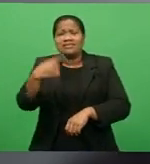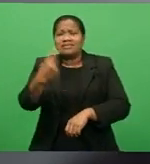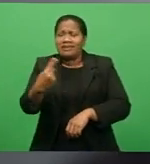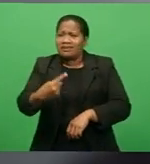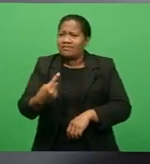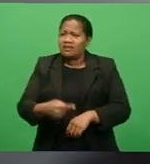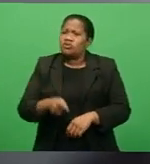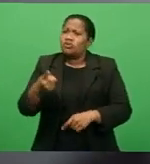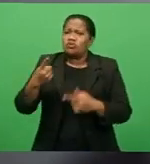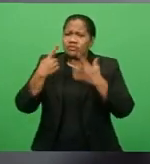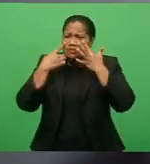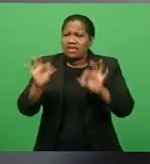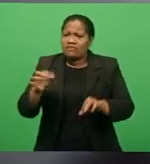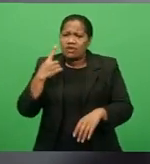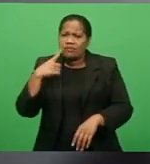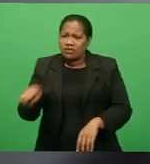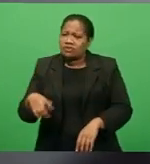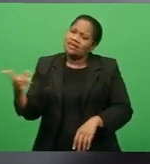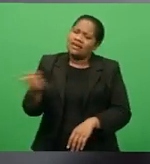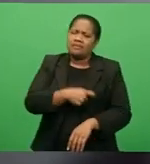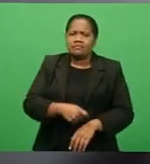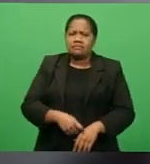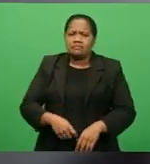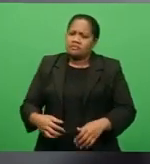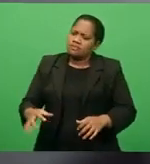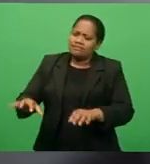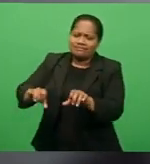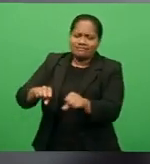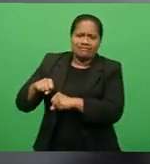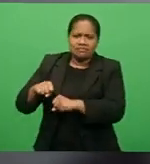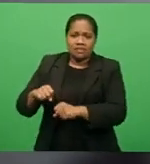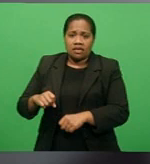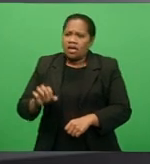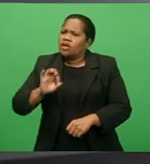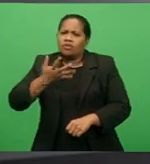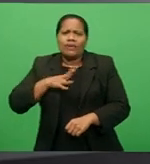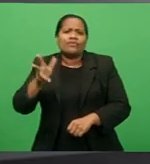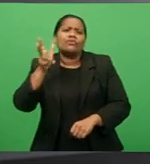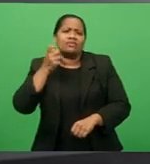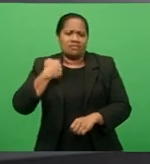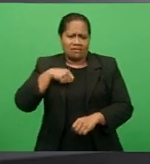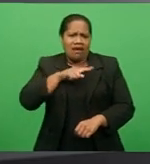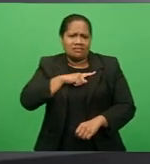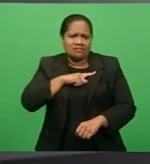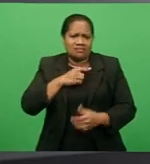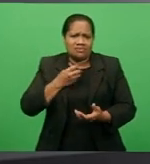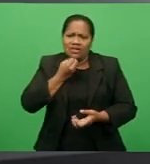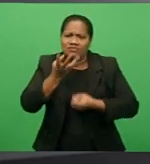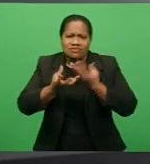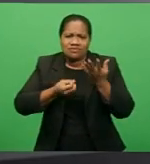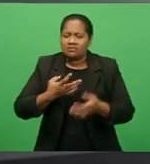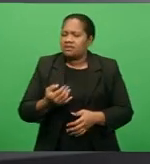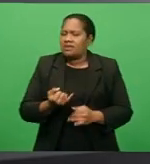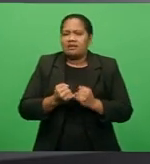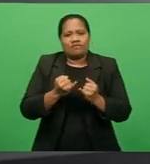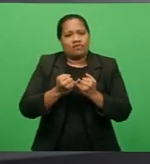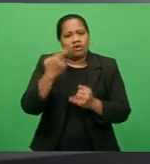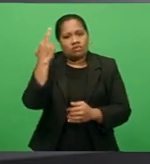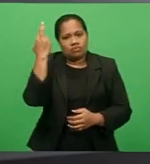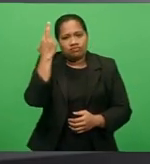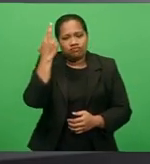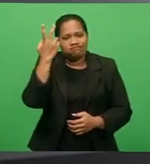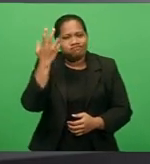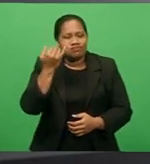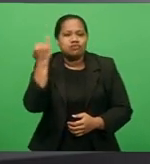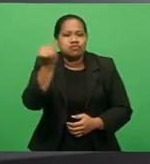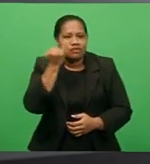vesumanda. Okay, this one talk. They don't want to hear our side story. It was very rude, unethical.